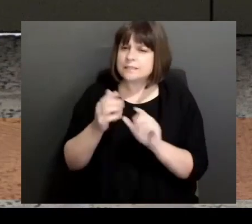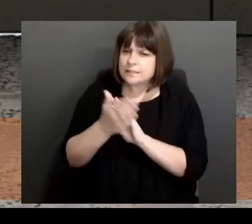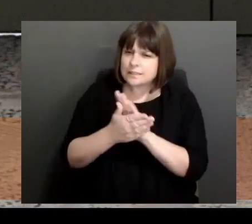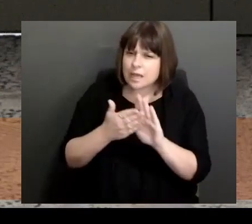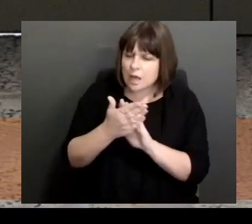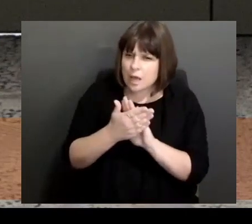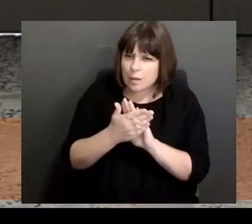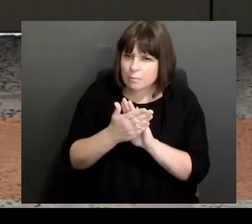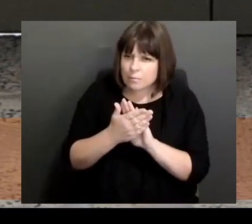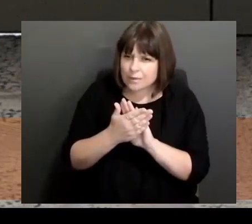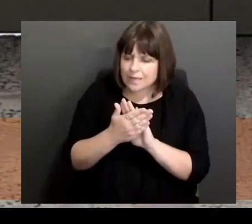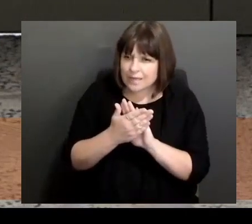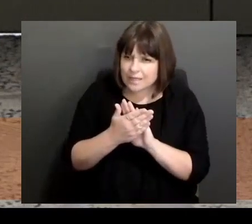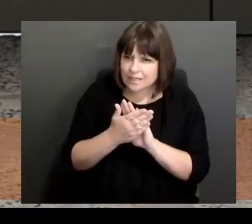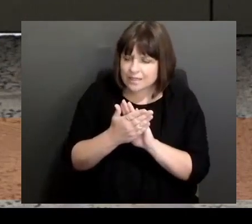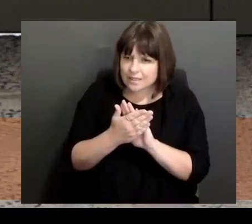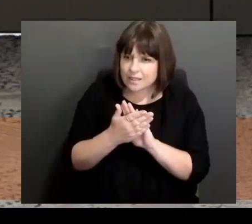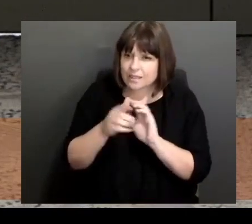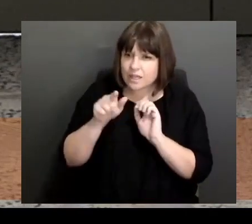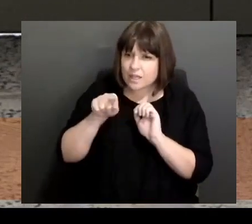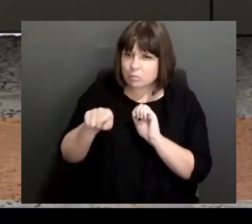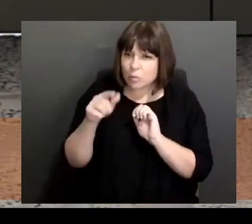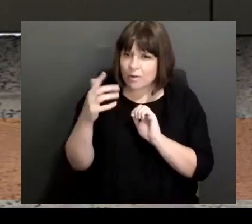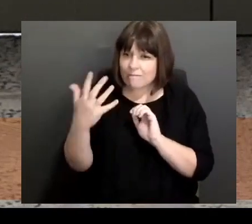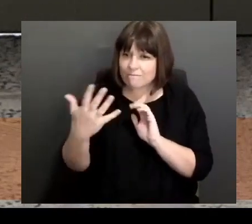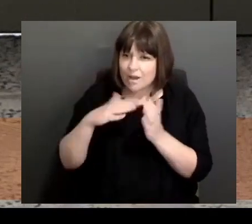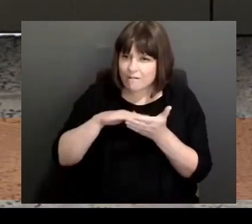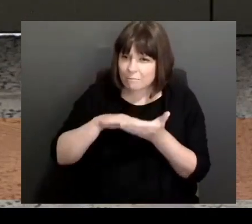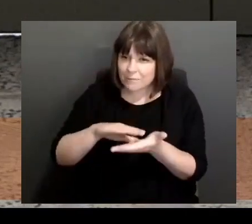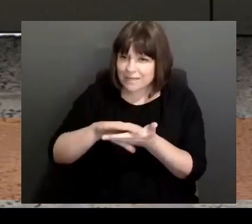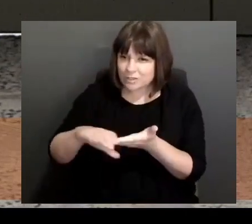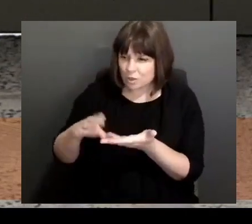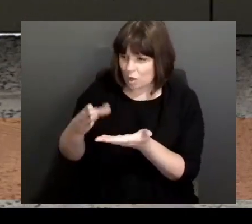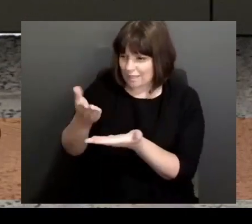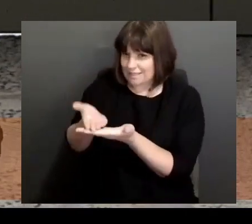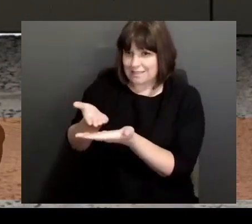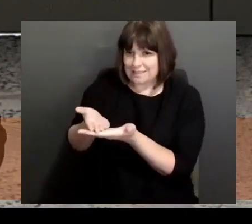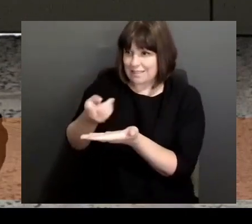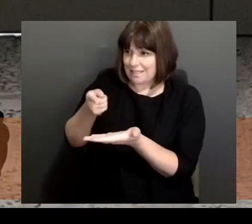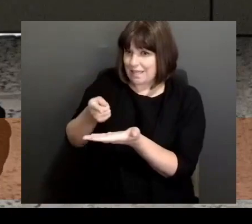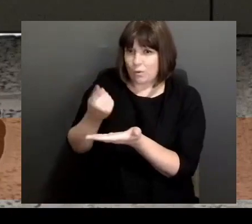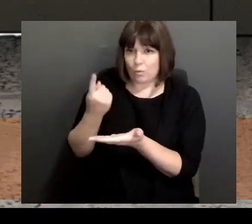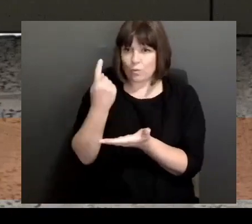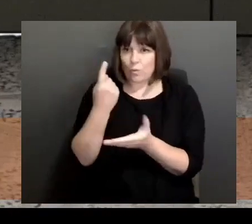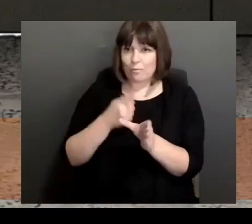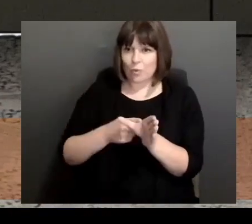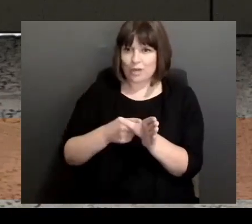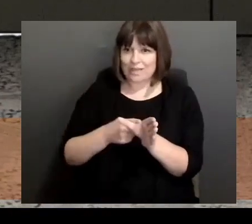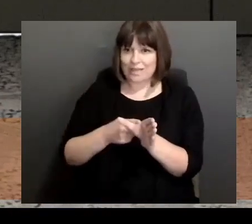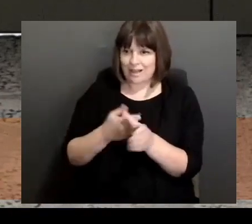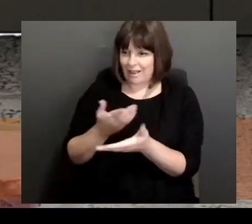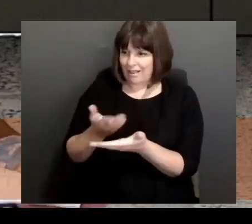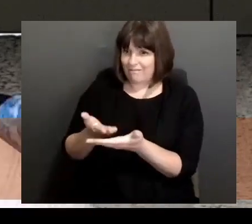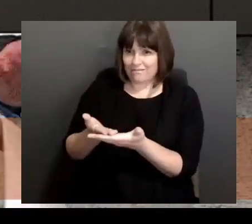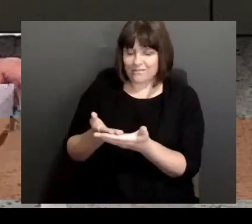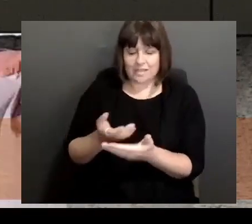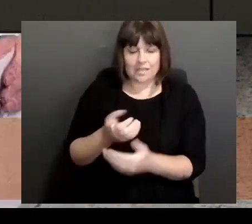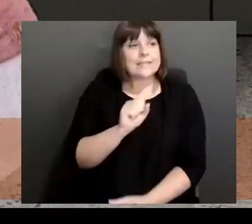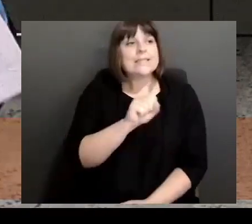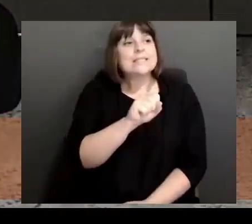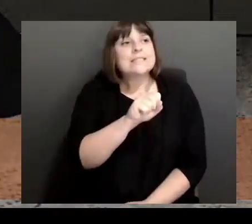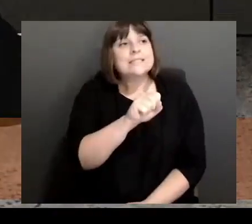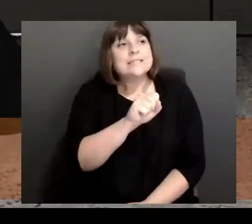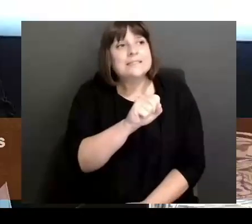$500,000 sitting in that fund unallocated with only a year to go, approximately? Yes, that's